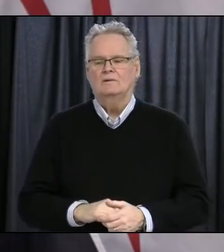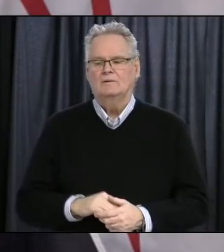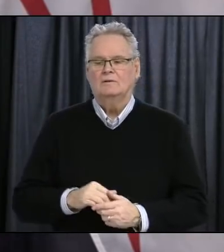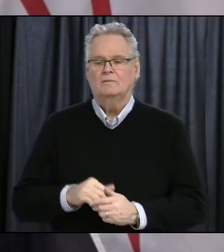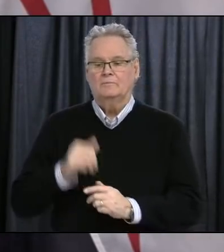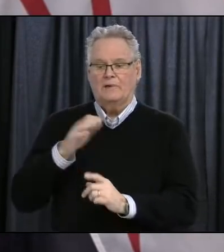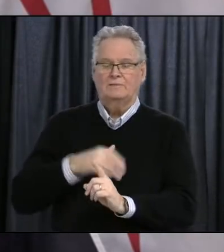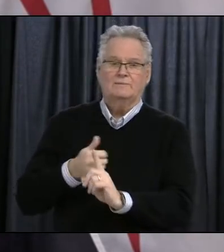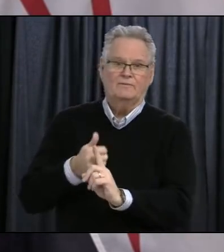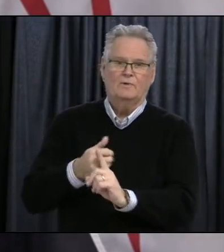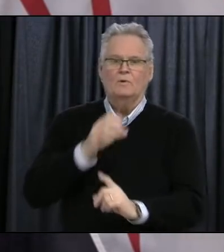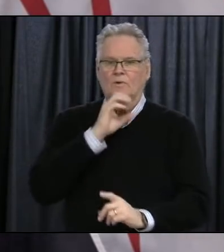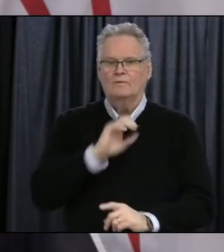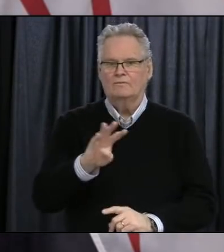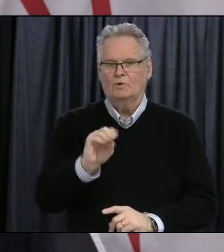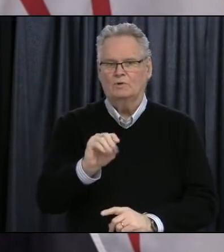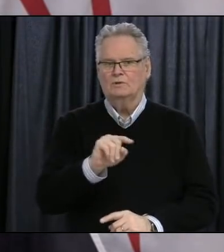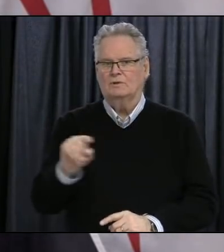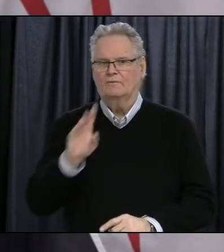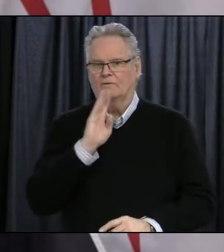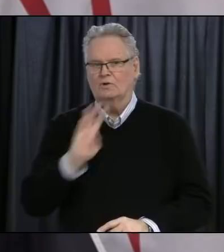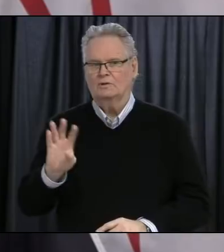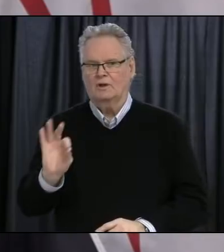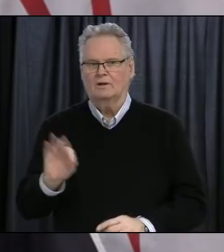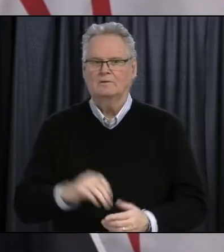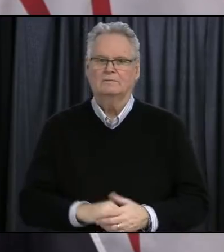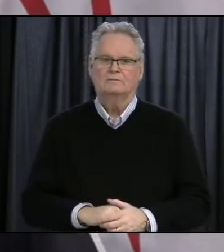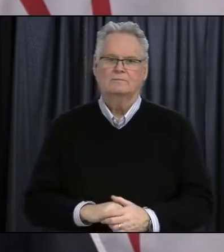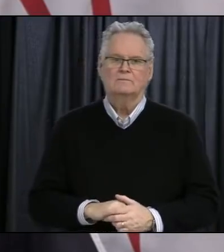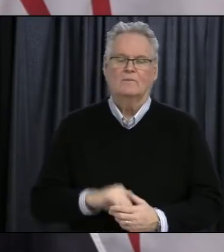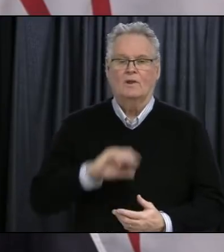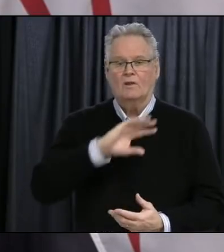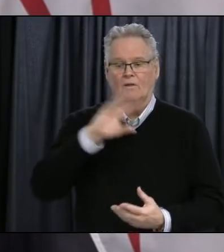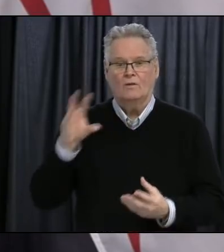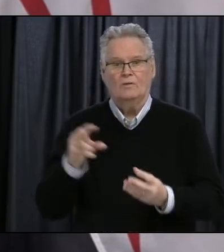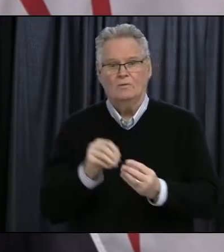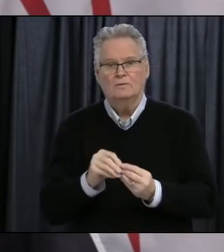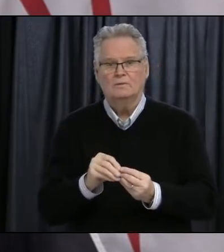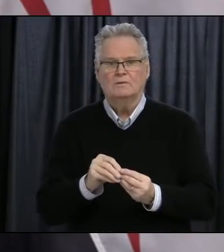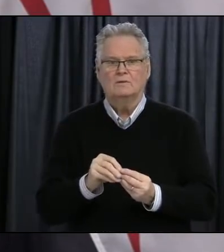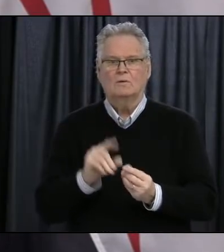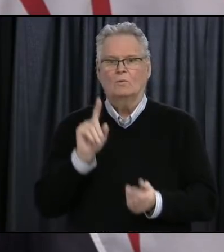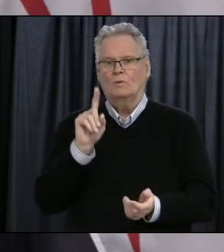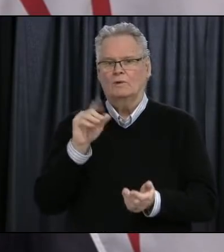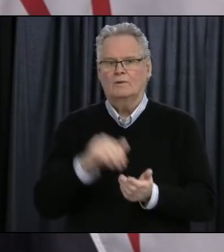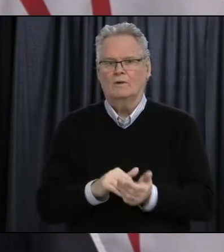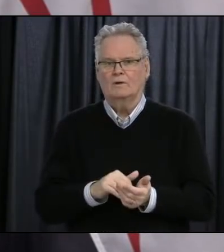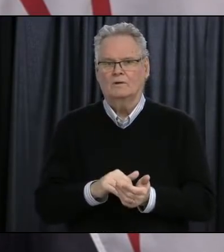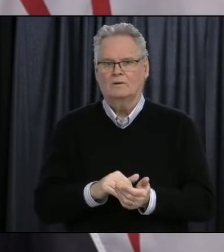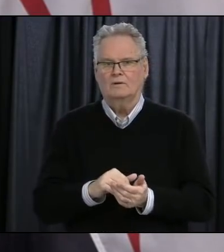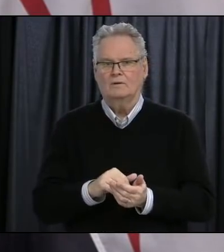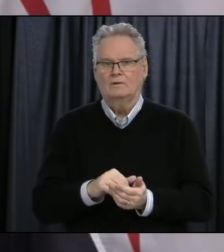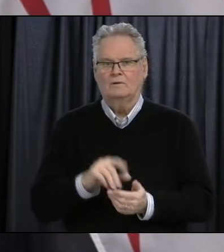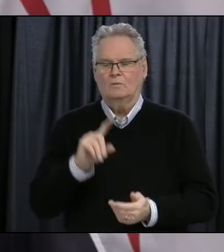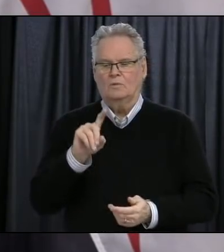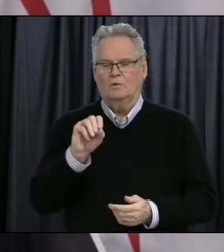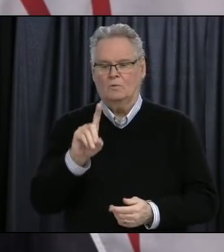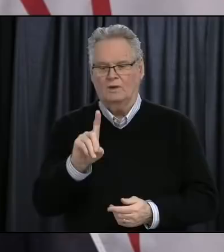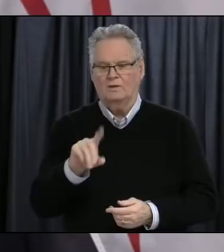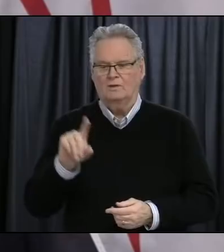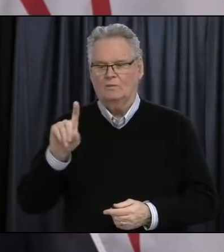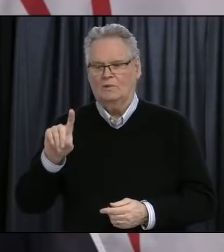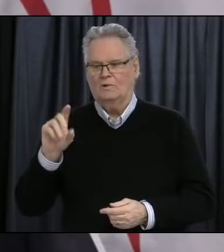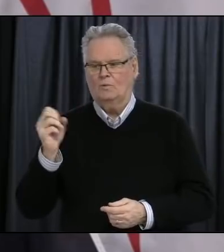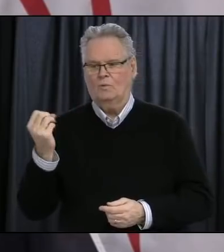1,012. There have been 11 new recoveries in Eastern Health and 1 in Western Health, leaving 57 active cases in the province. And